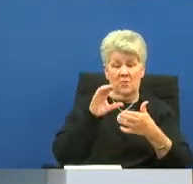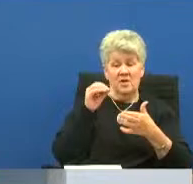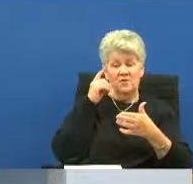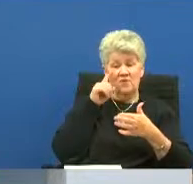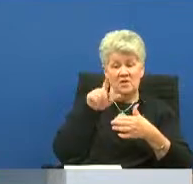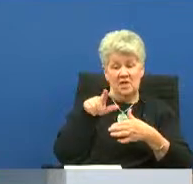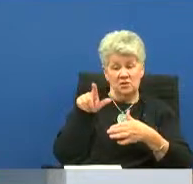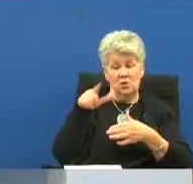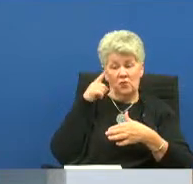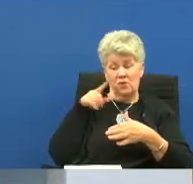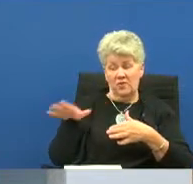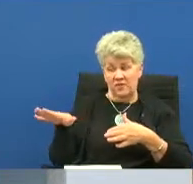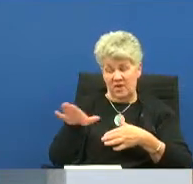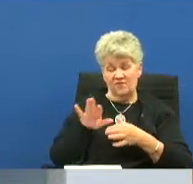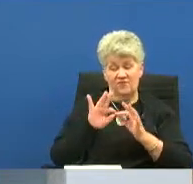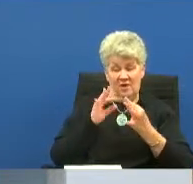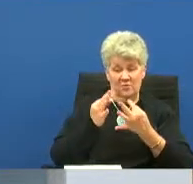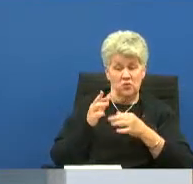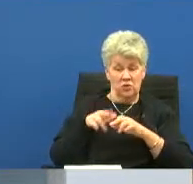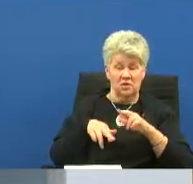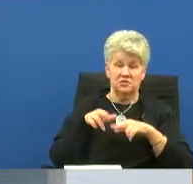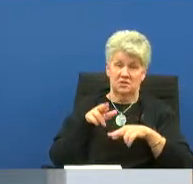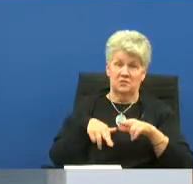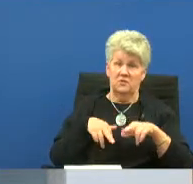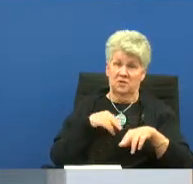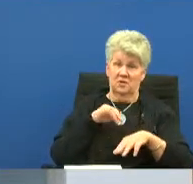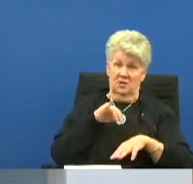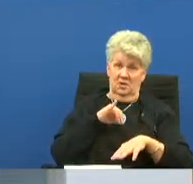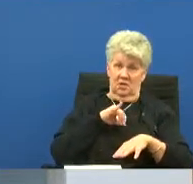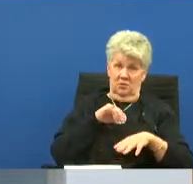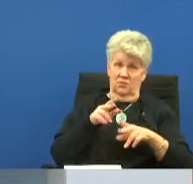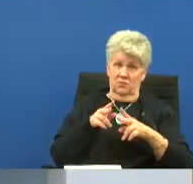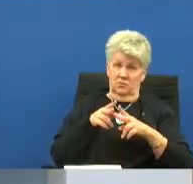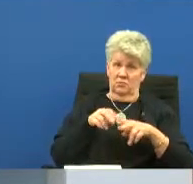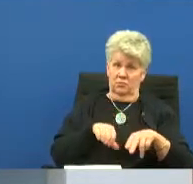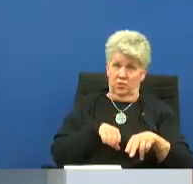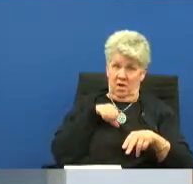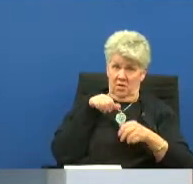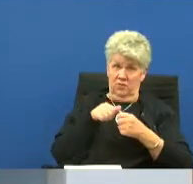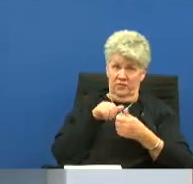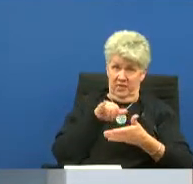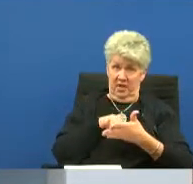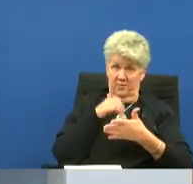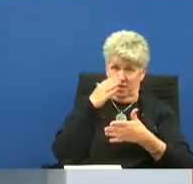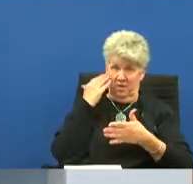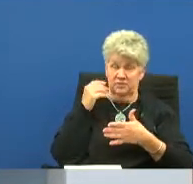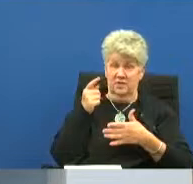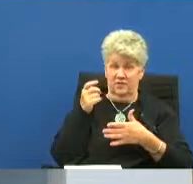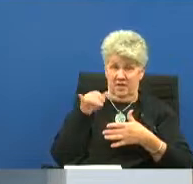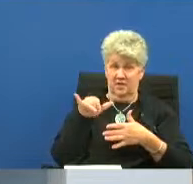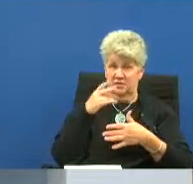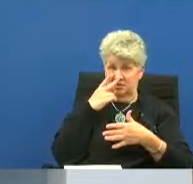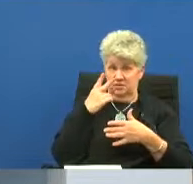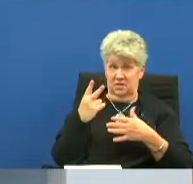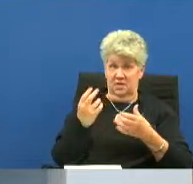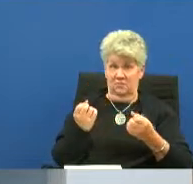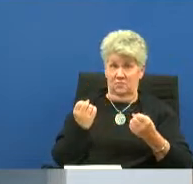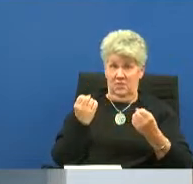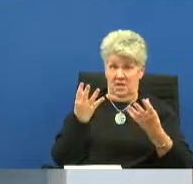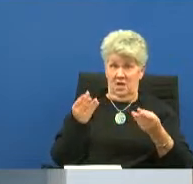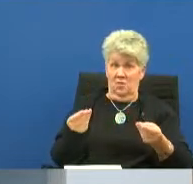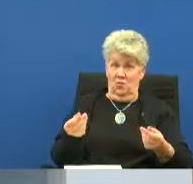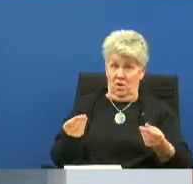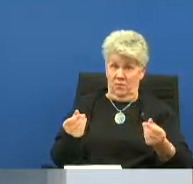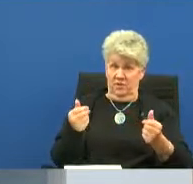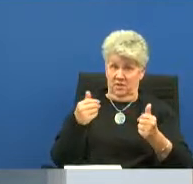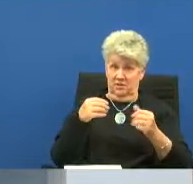family members and their relatives. And so I take a huge point of pride in that, because they do see a lot of properties